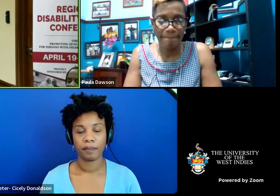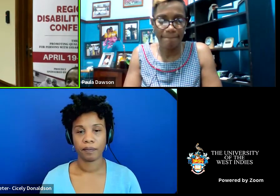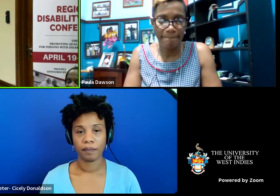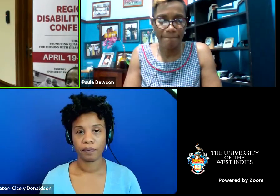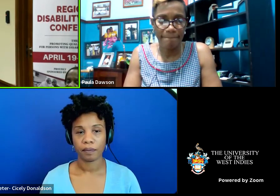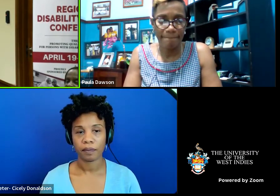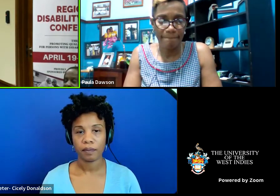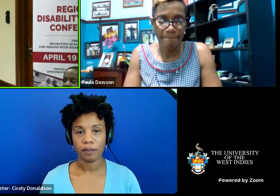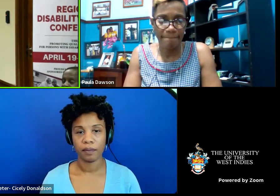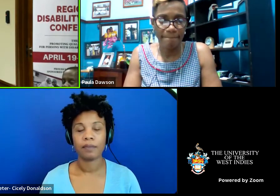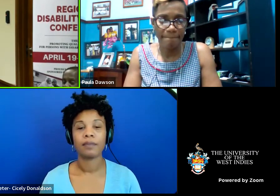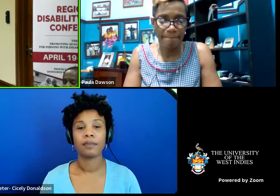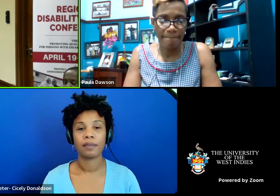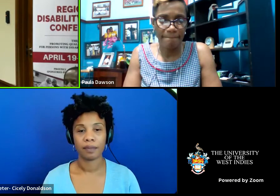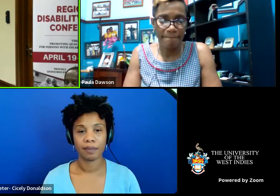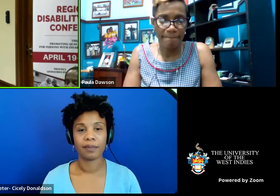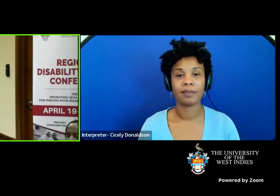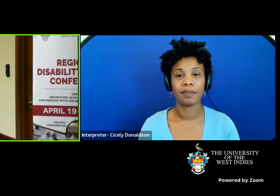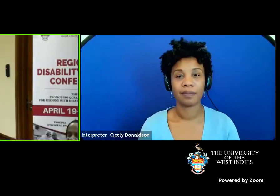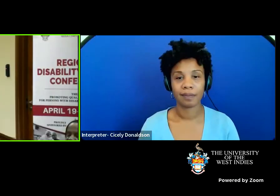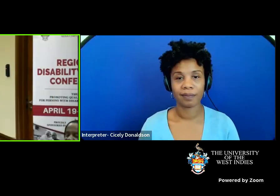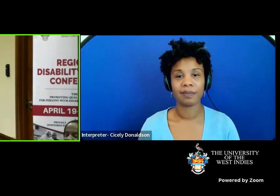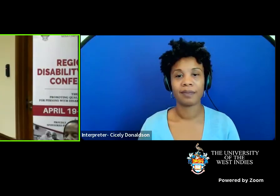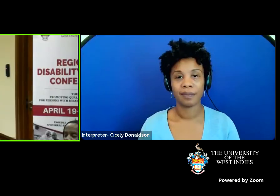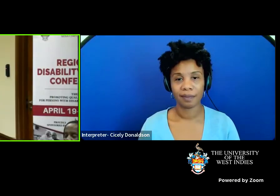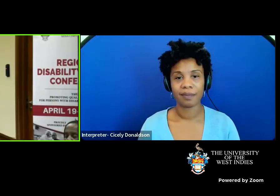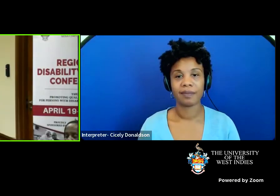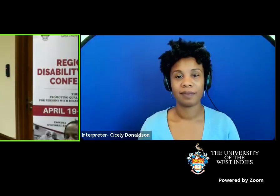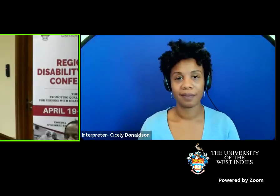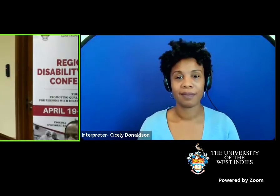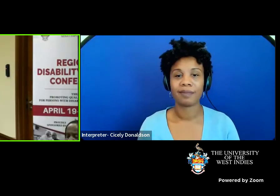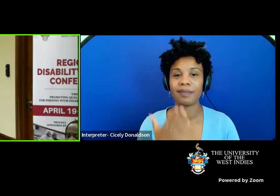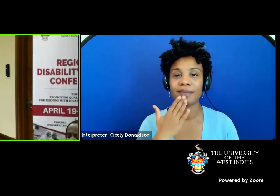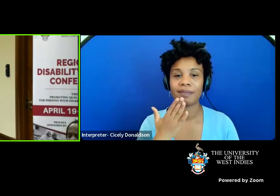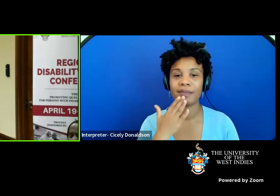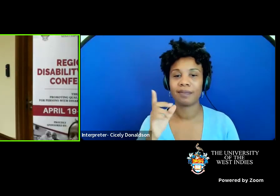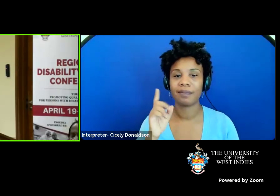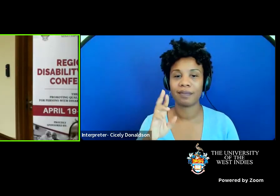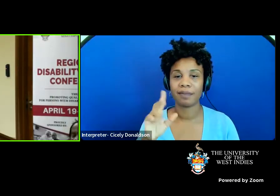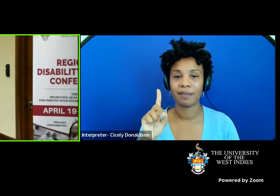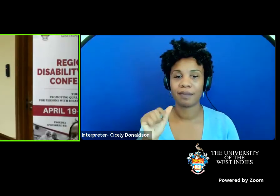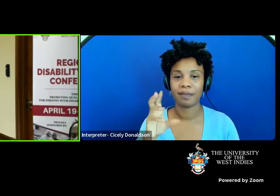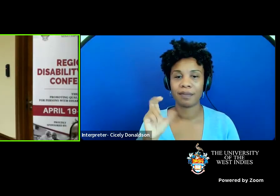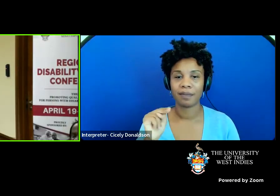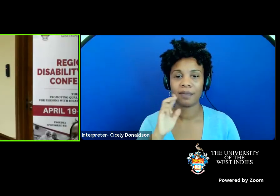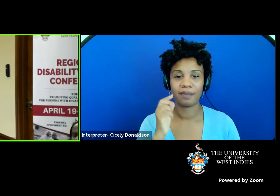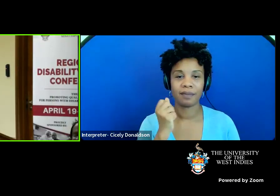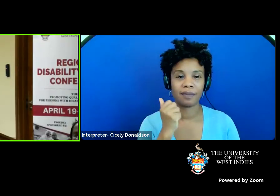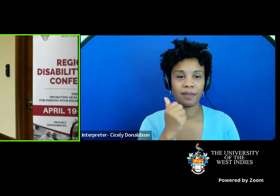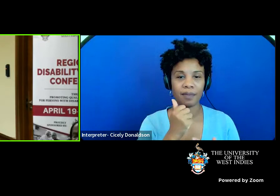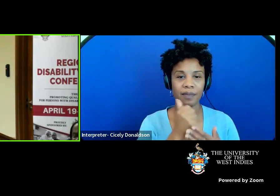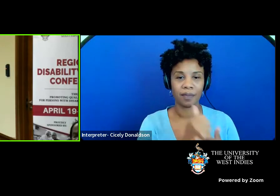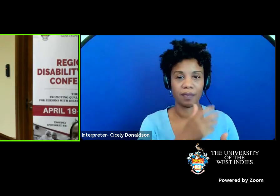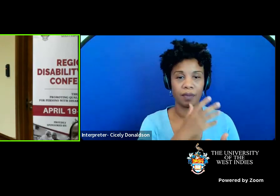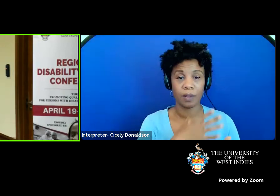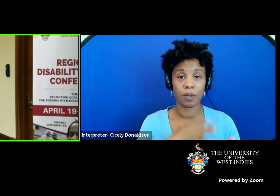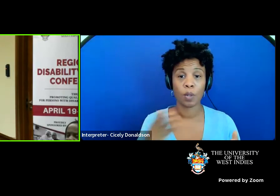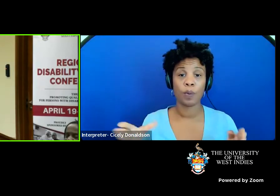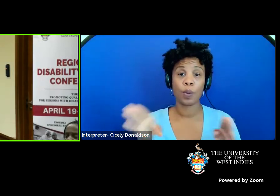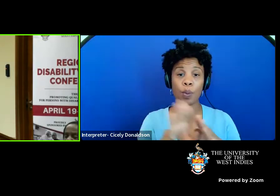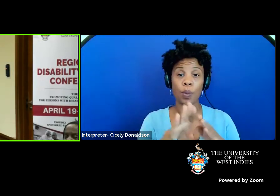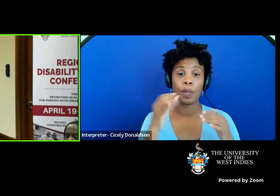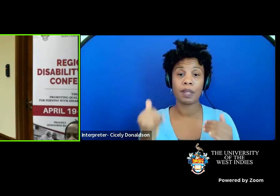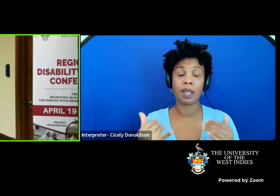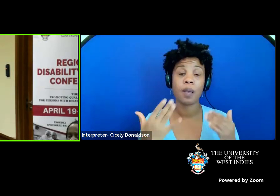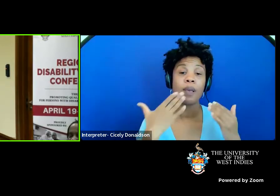I'm sure Dr. Dawson, just listening to her, will accommodate you. So we have to close now, and we want to say quickly thanks to all